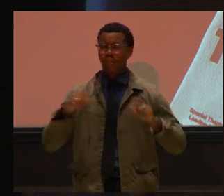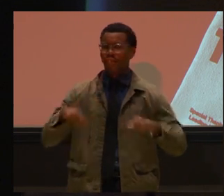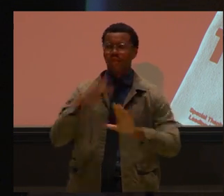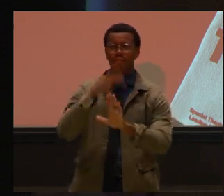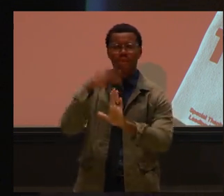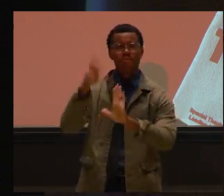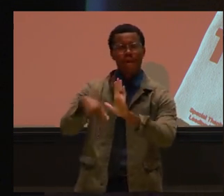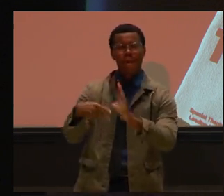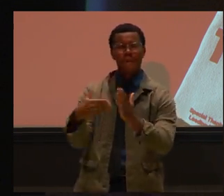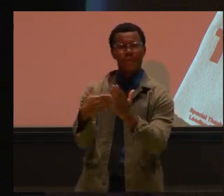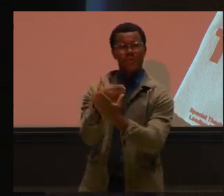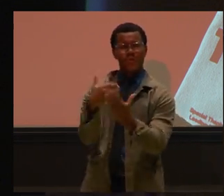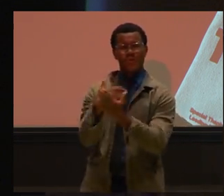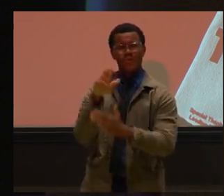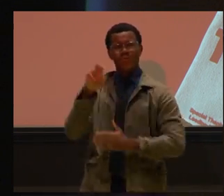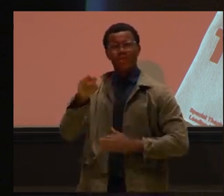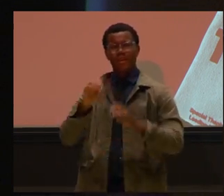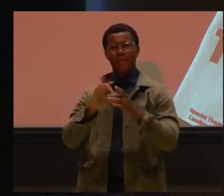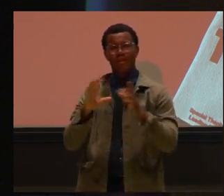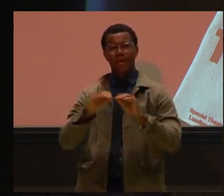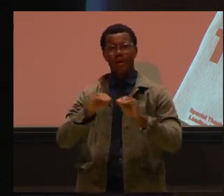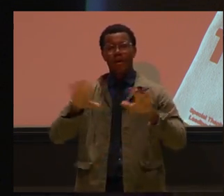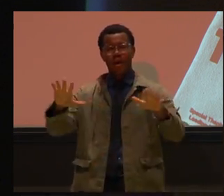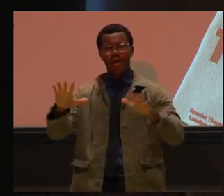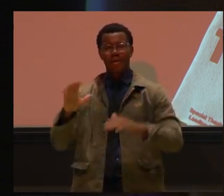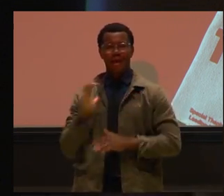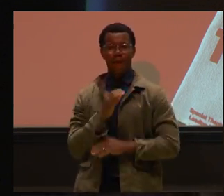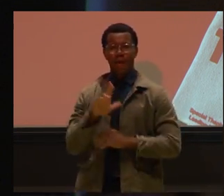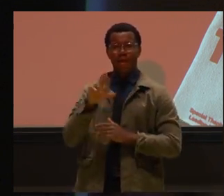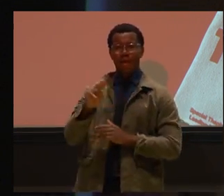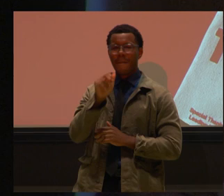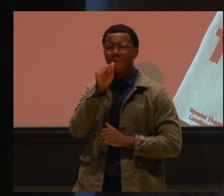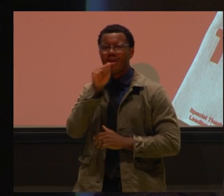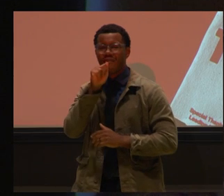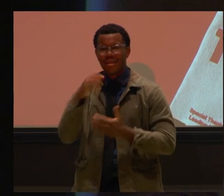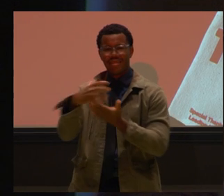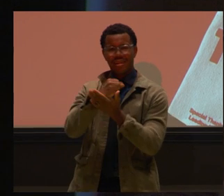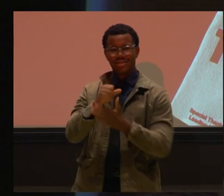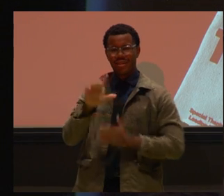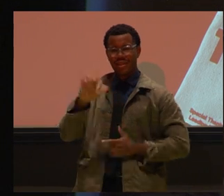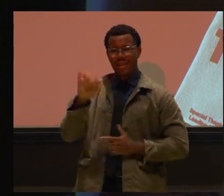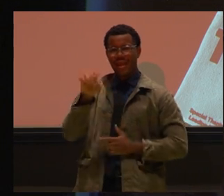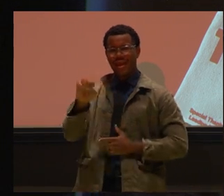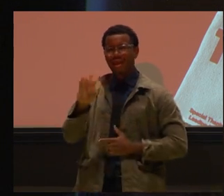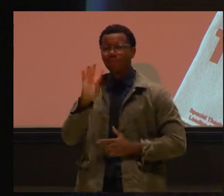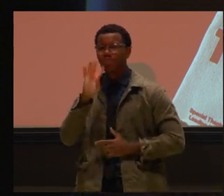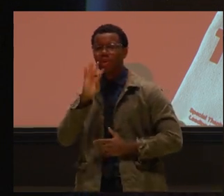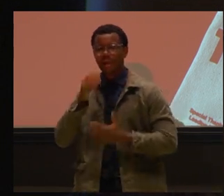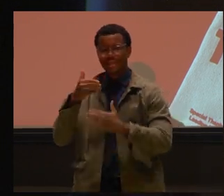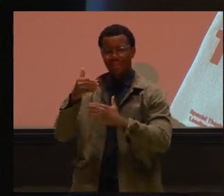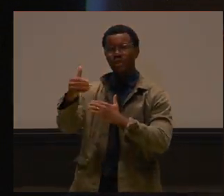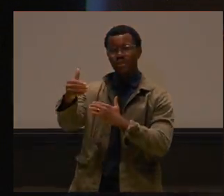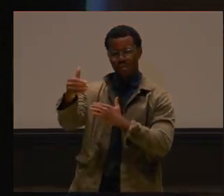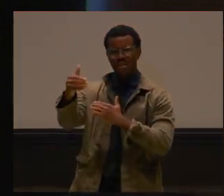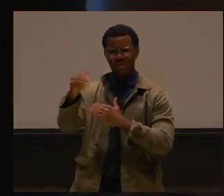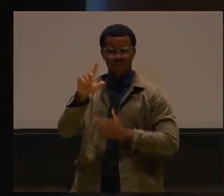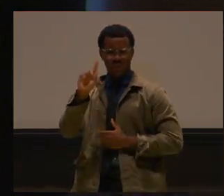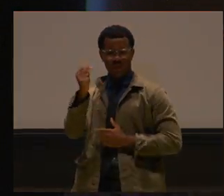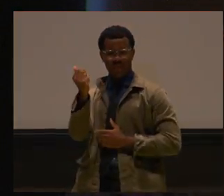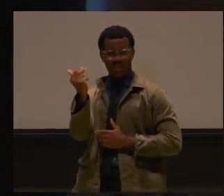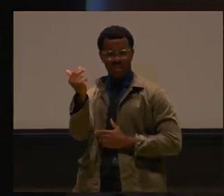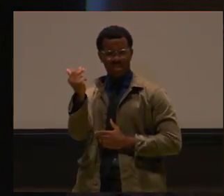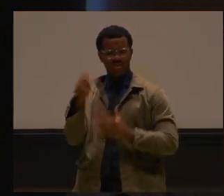the relaunch of our Unprivate Collection Live Talk series. We started this series back in